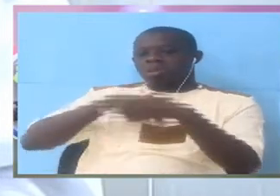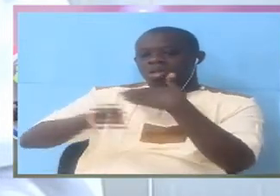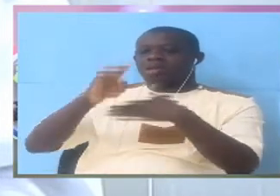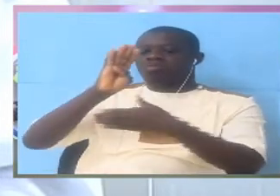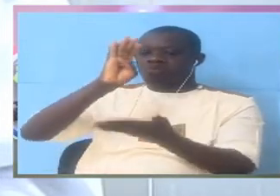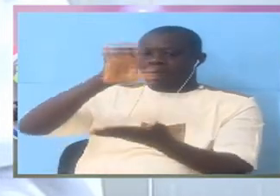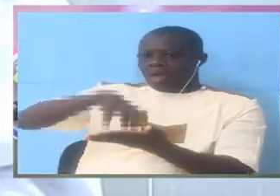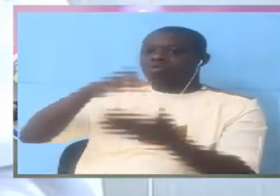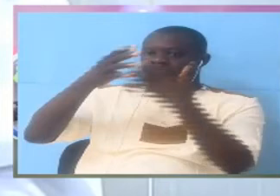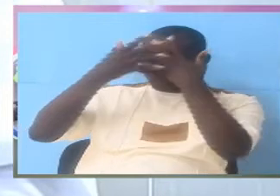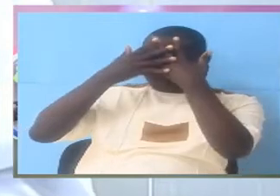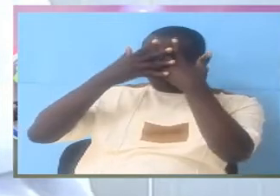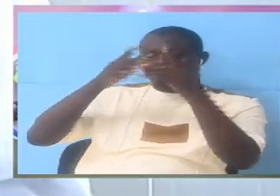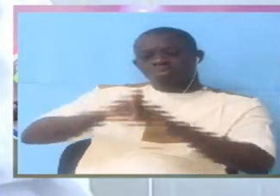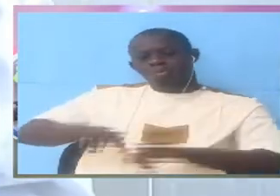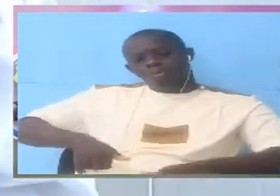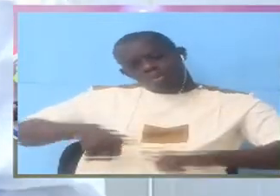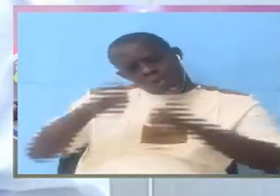Perfect place. Hey.